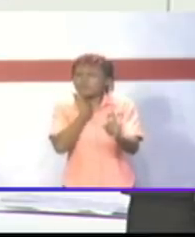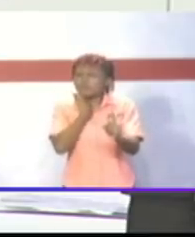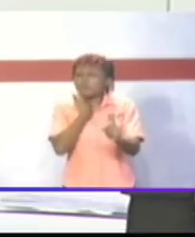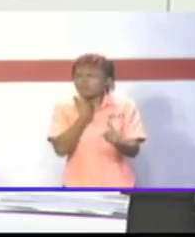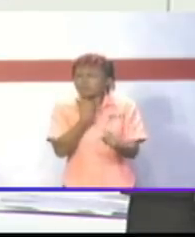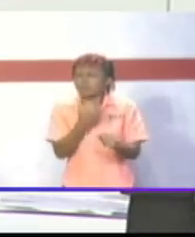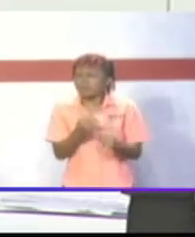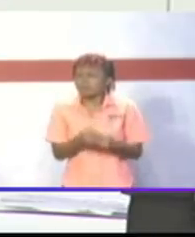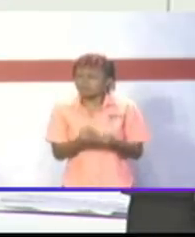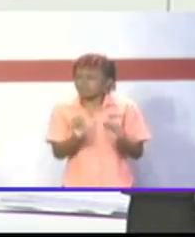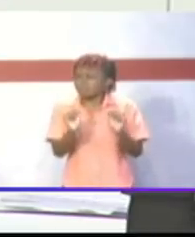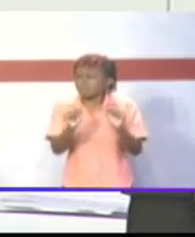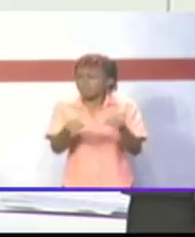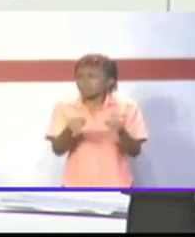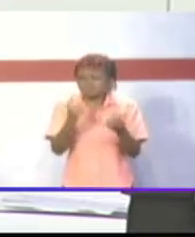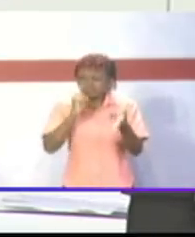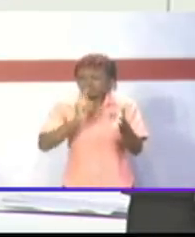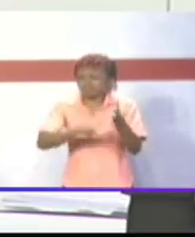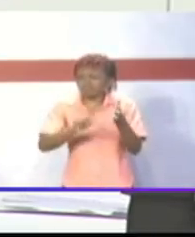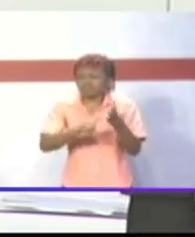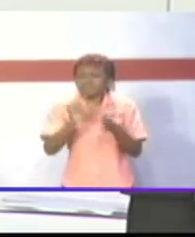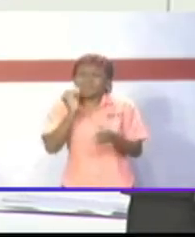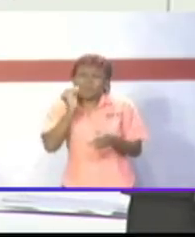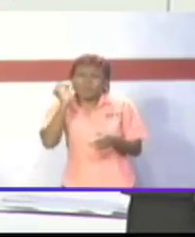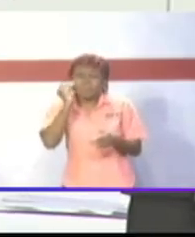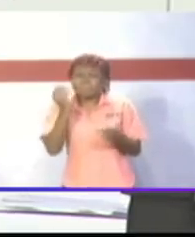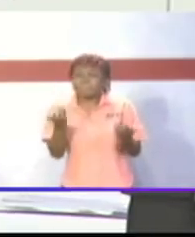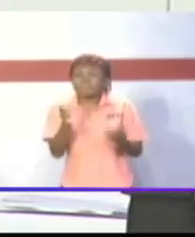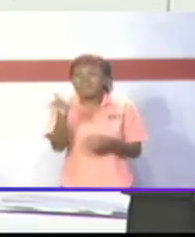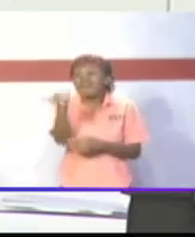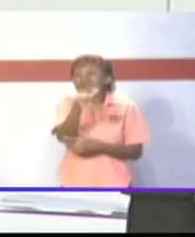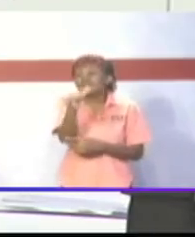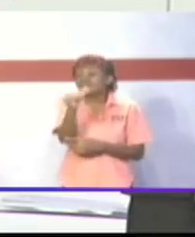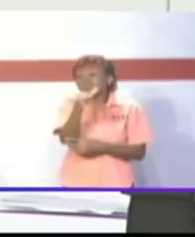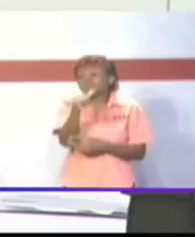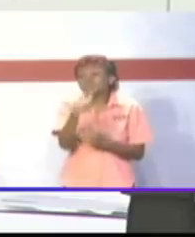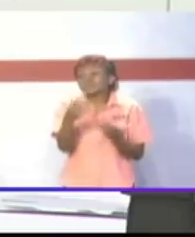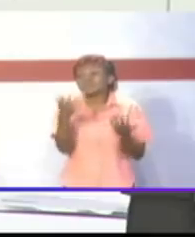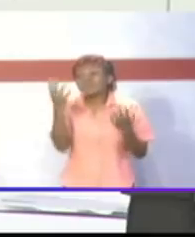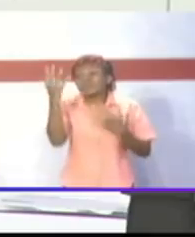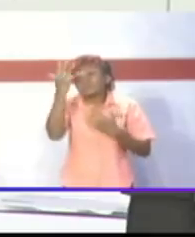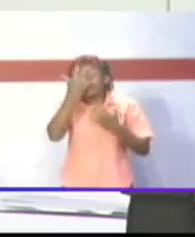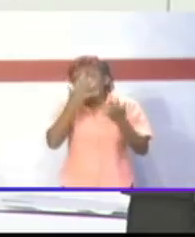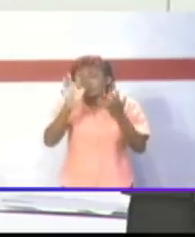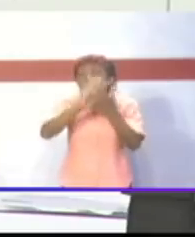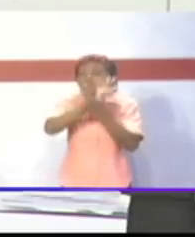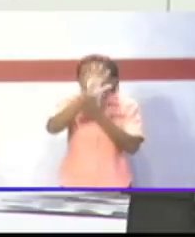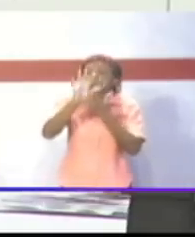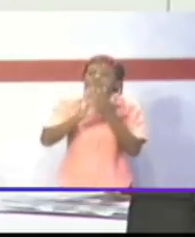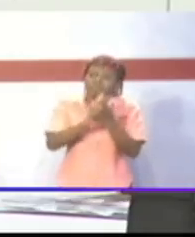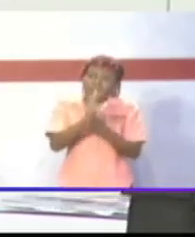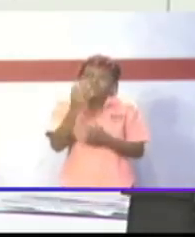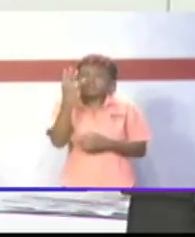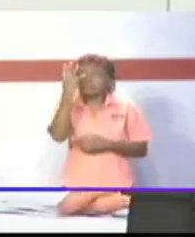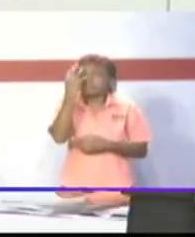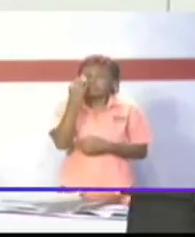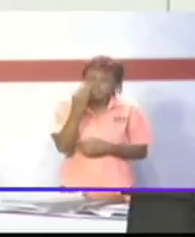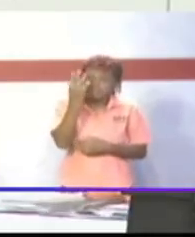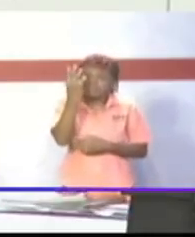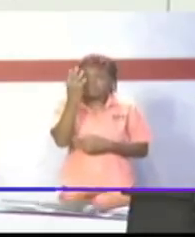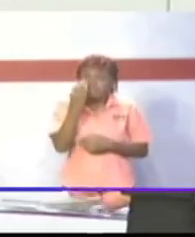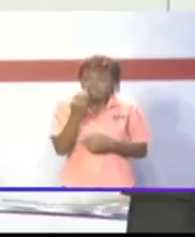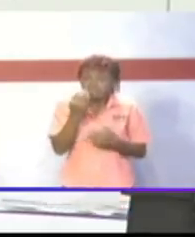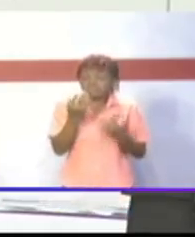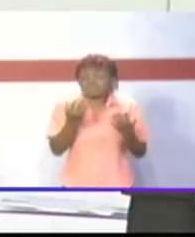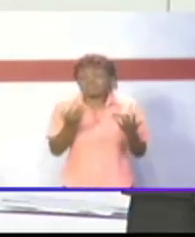home. Decreased consciousness, decreased energy levels and fatigue. So there are signs, clinical